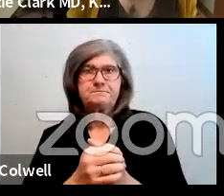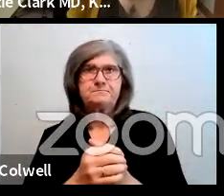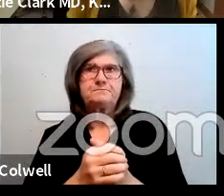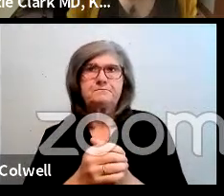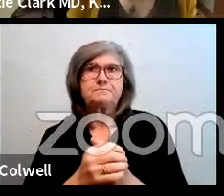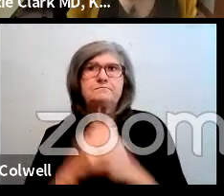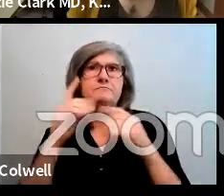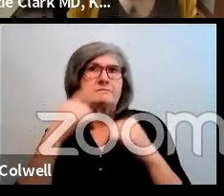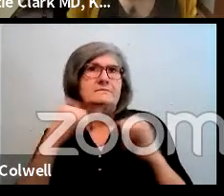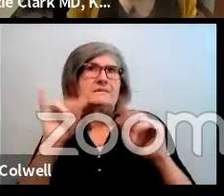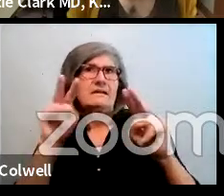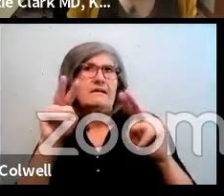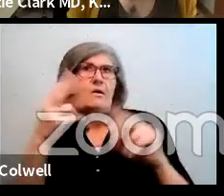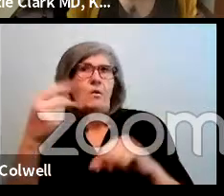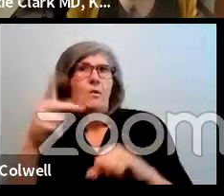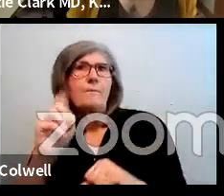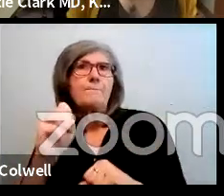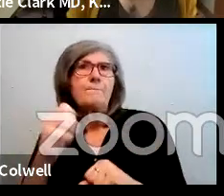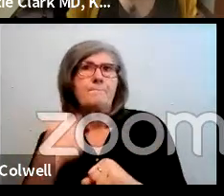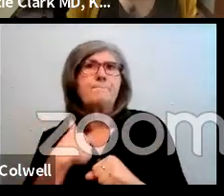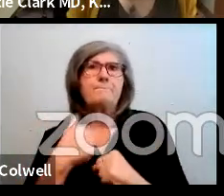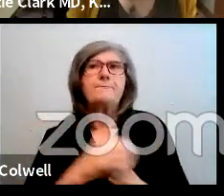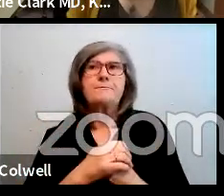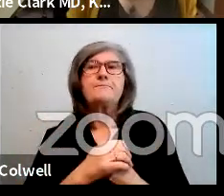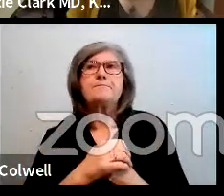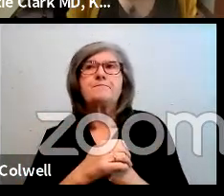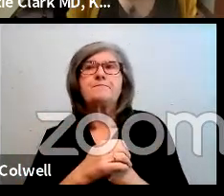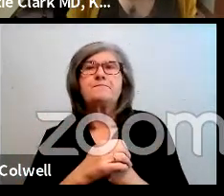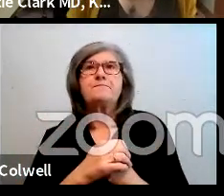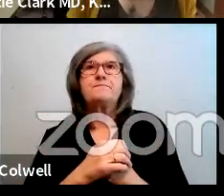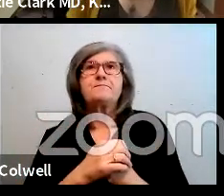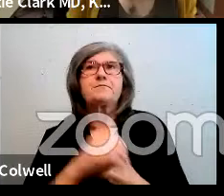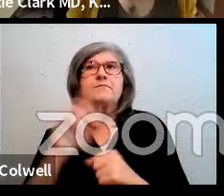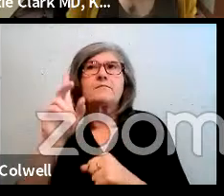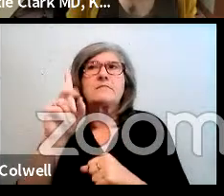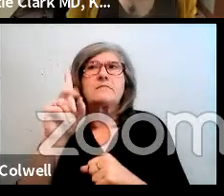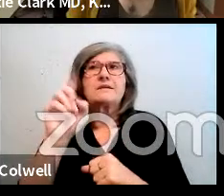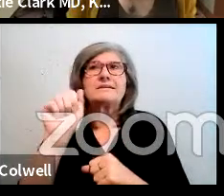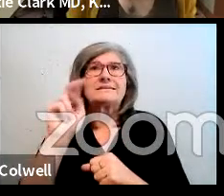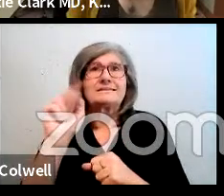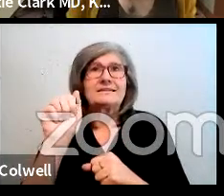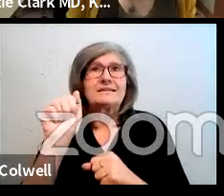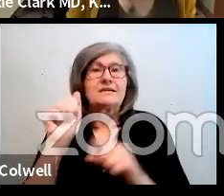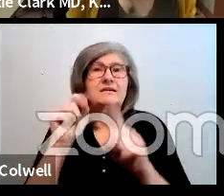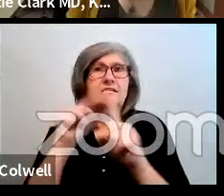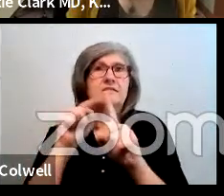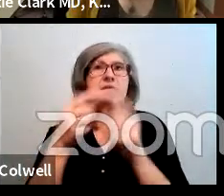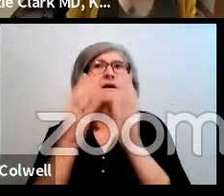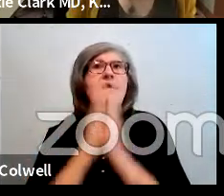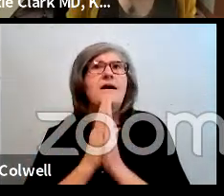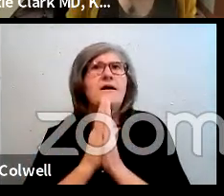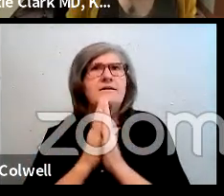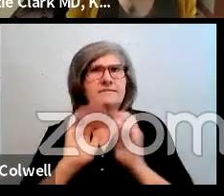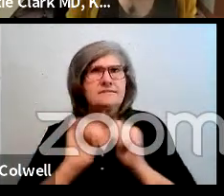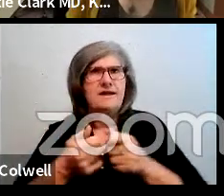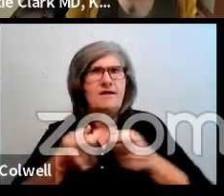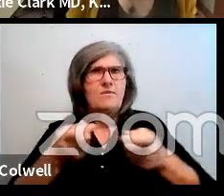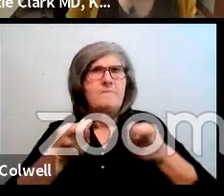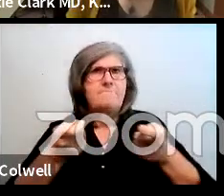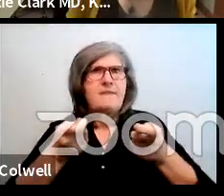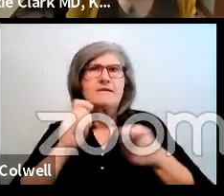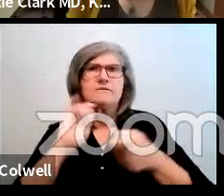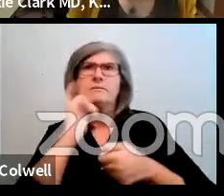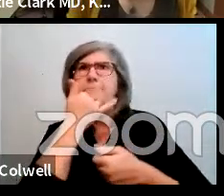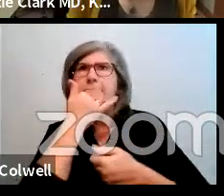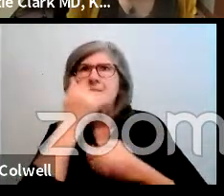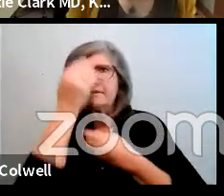I'm so hopeful. And then Dina asked about how to manage